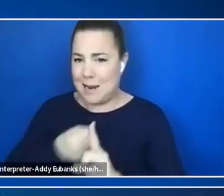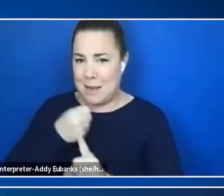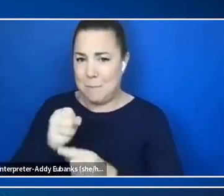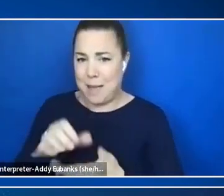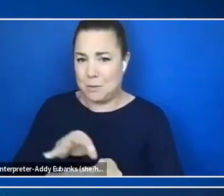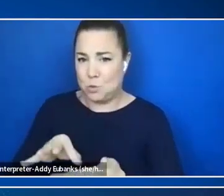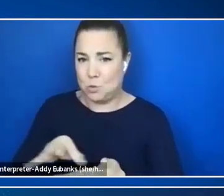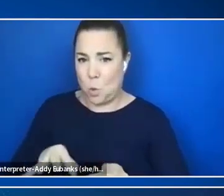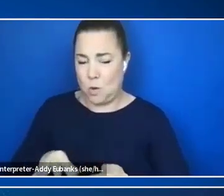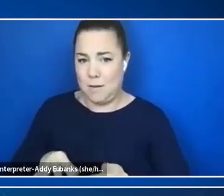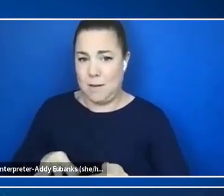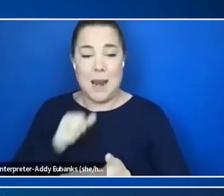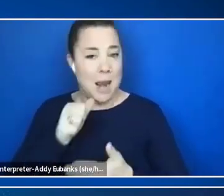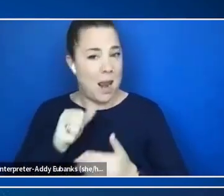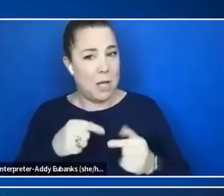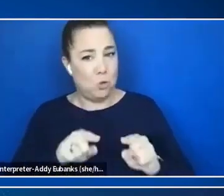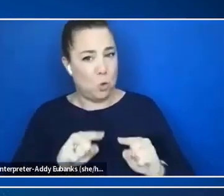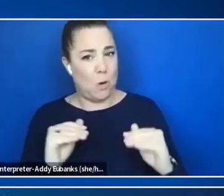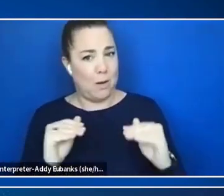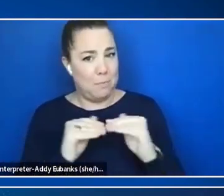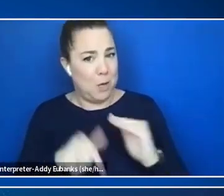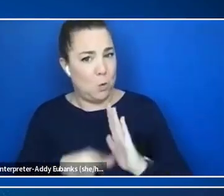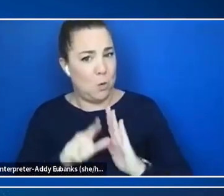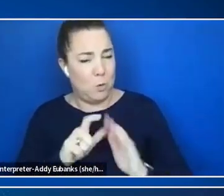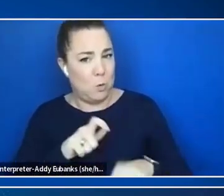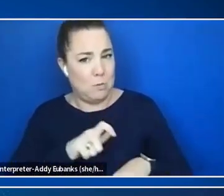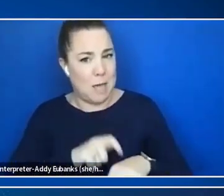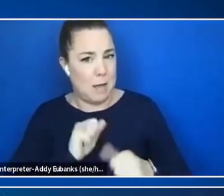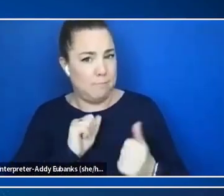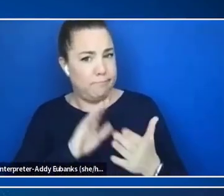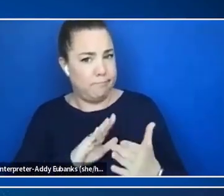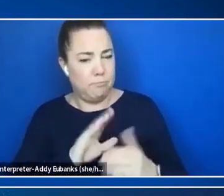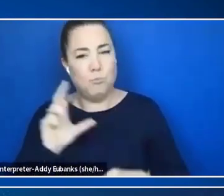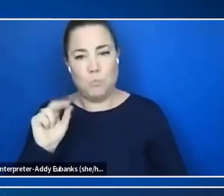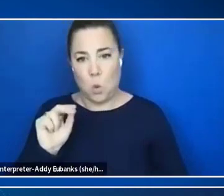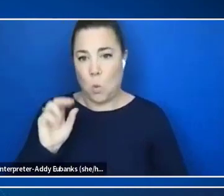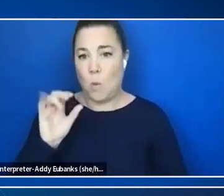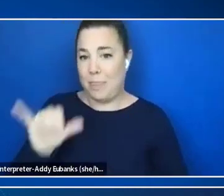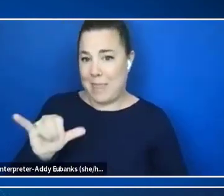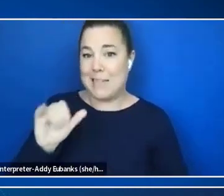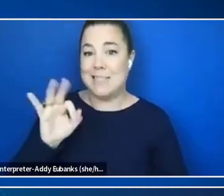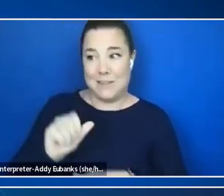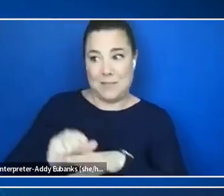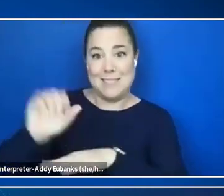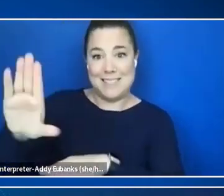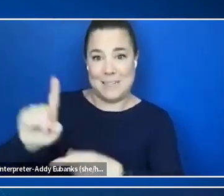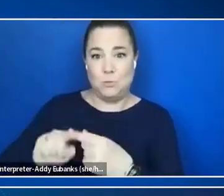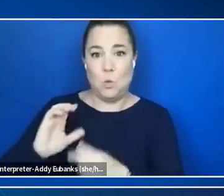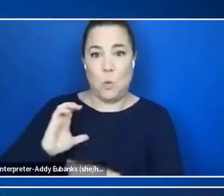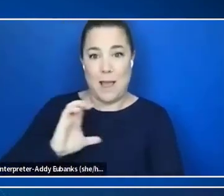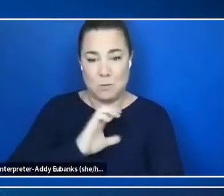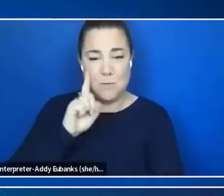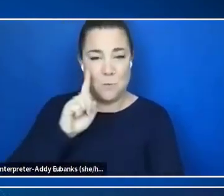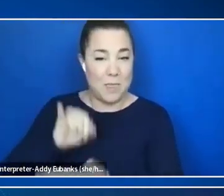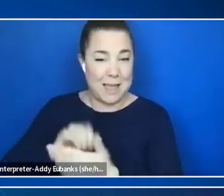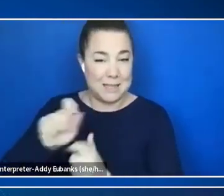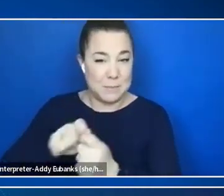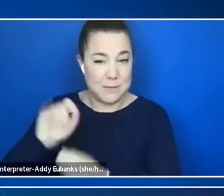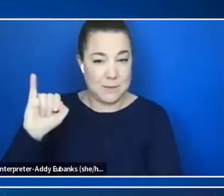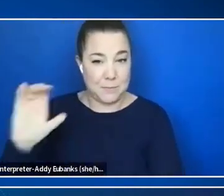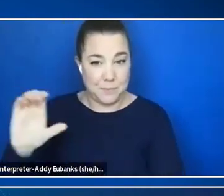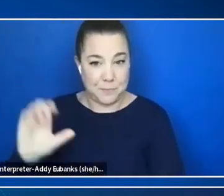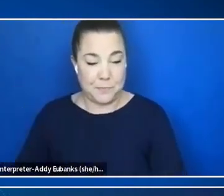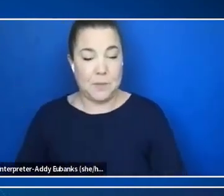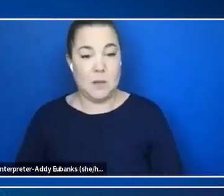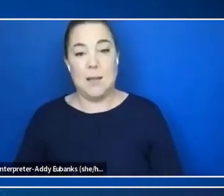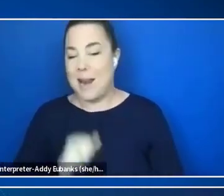not as part of peer review, but that'll be referred if an application is going to the council for that institute. So in short, it doesn't